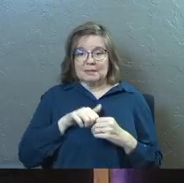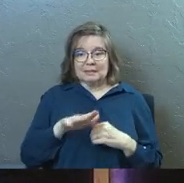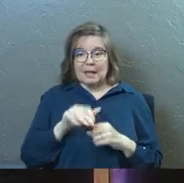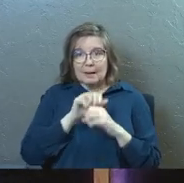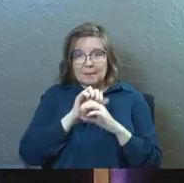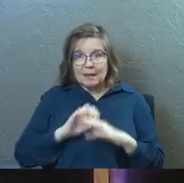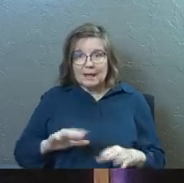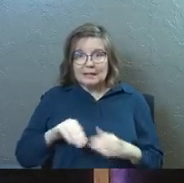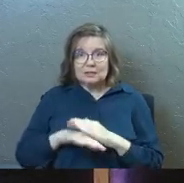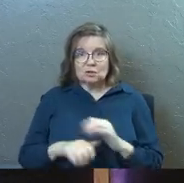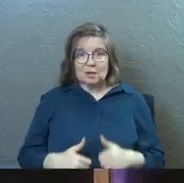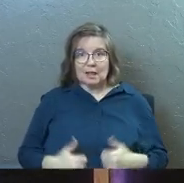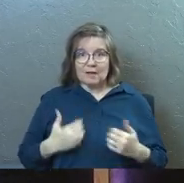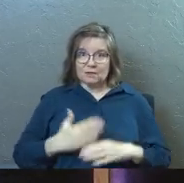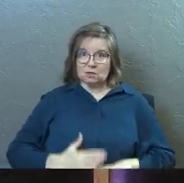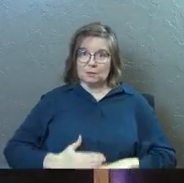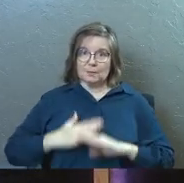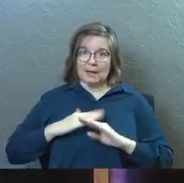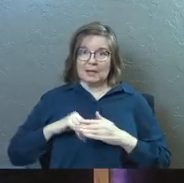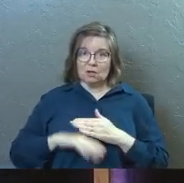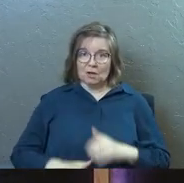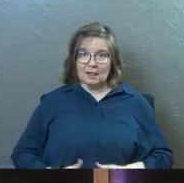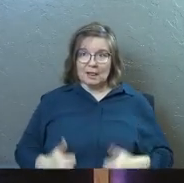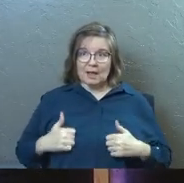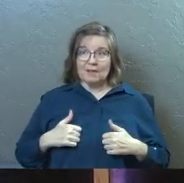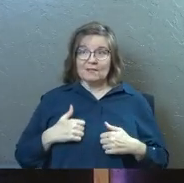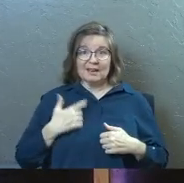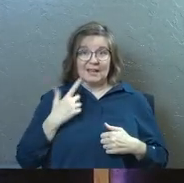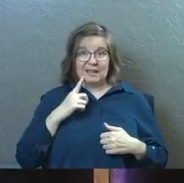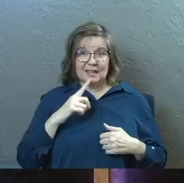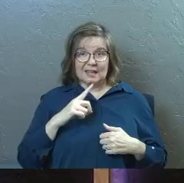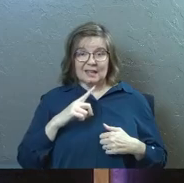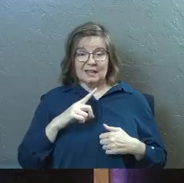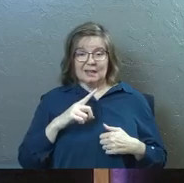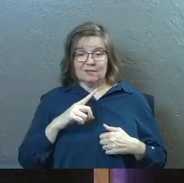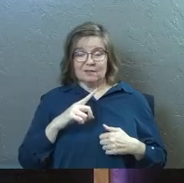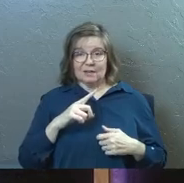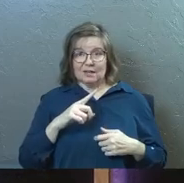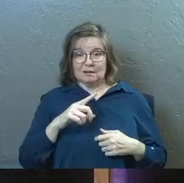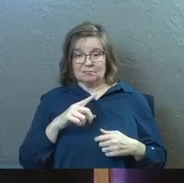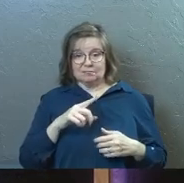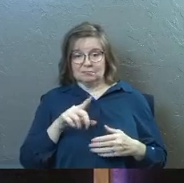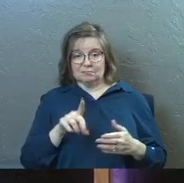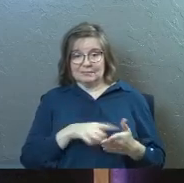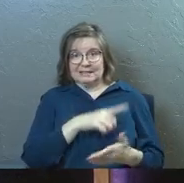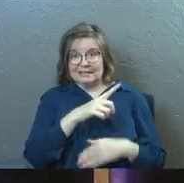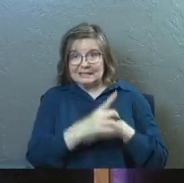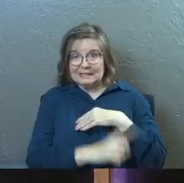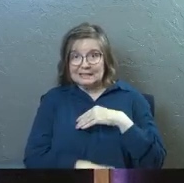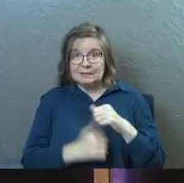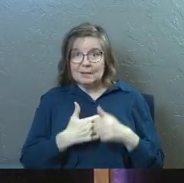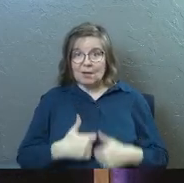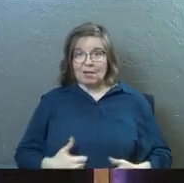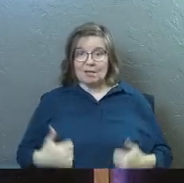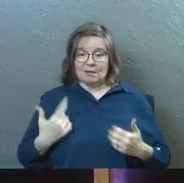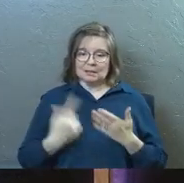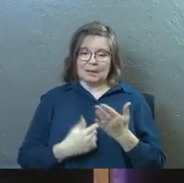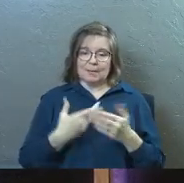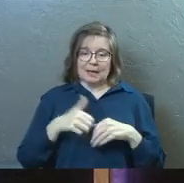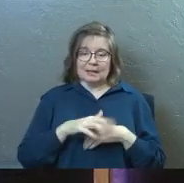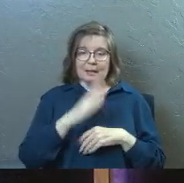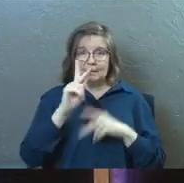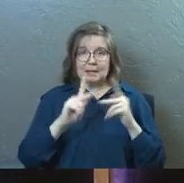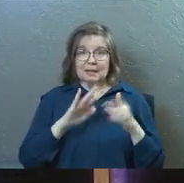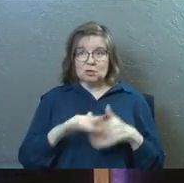sending blessings into their life and protection into their life, even rebuke and truth and correction into their life. Sometimes God sends